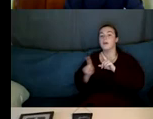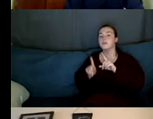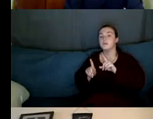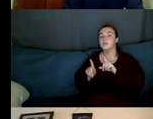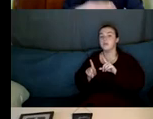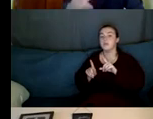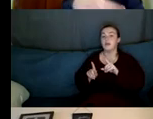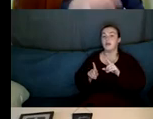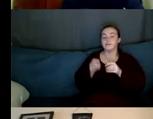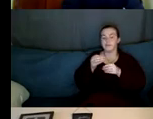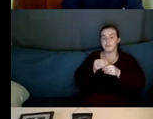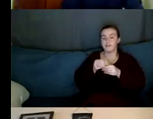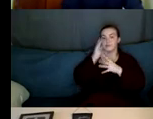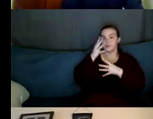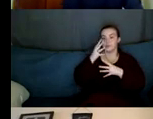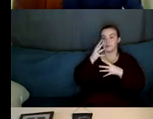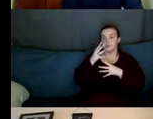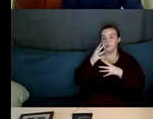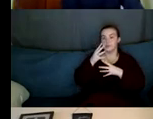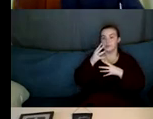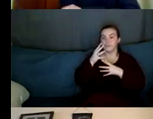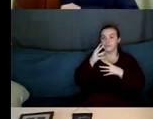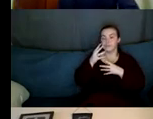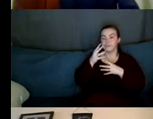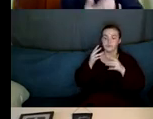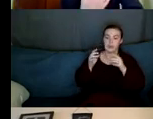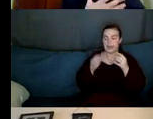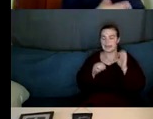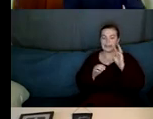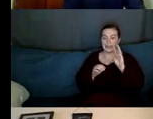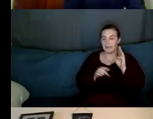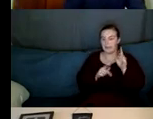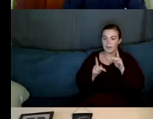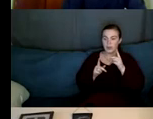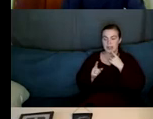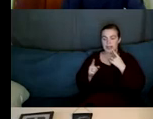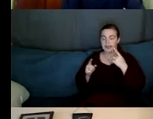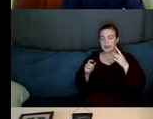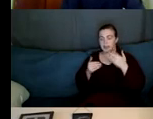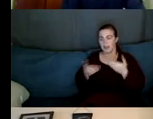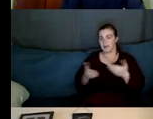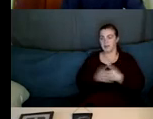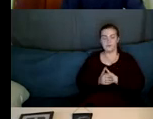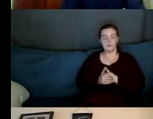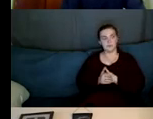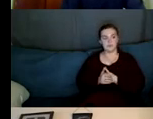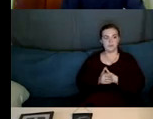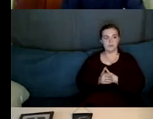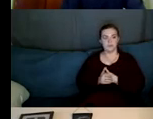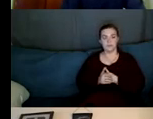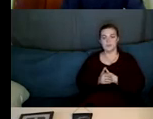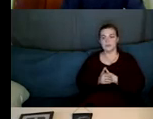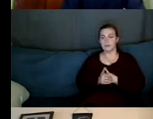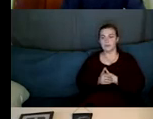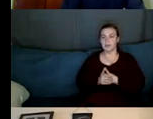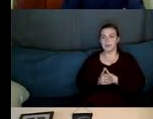you'll get sort of some gobbledygook where it's like, oh, 6 people said this. And you're like, that's not helpful. So what you'll want to do